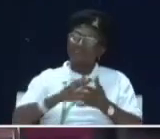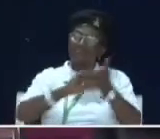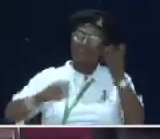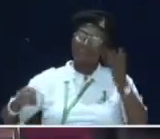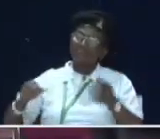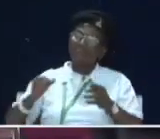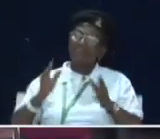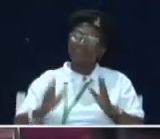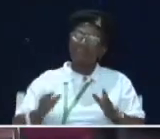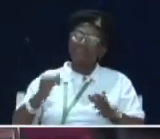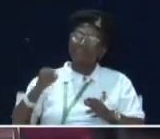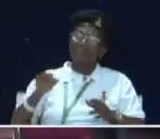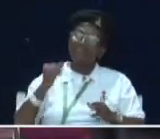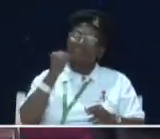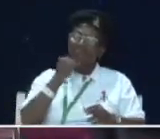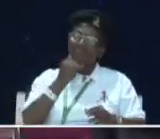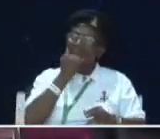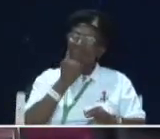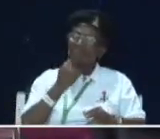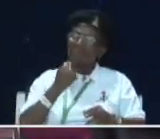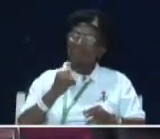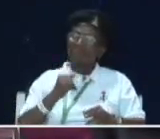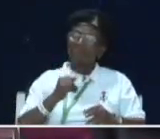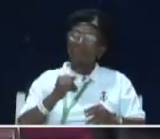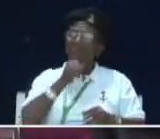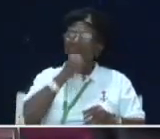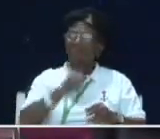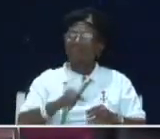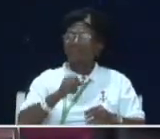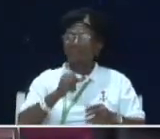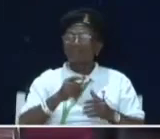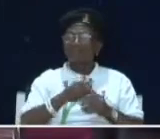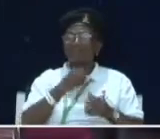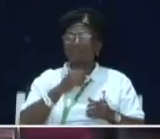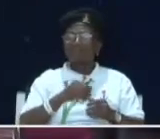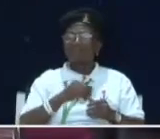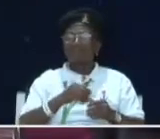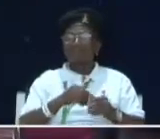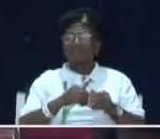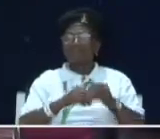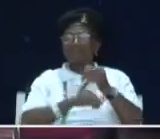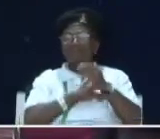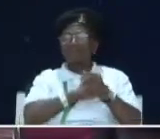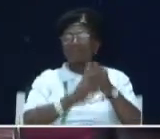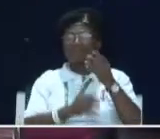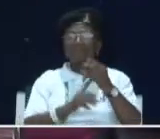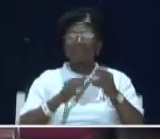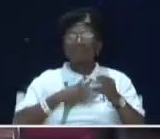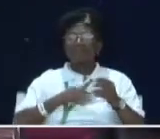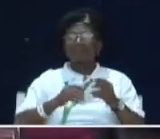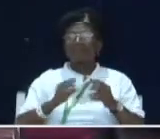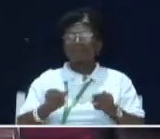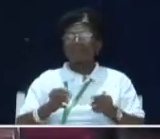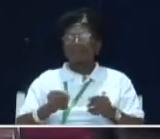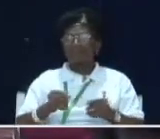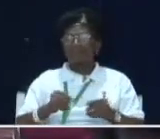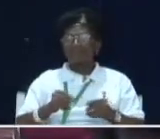of Israel. Samuel, firstborn, mighty prophet.